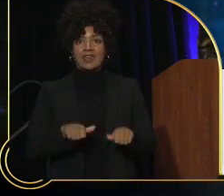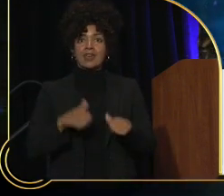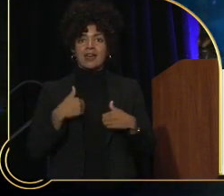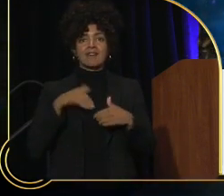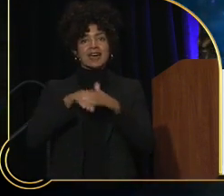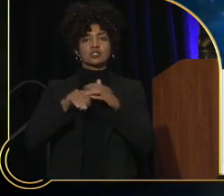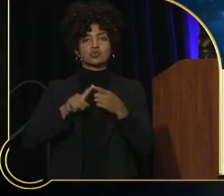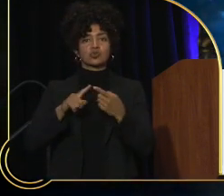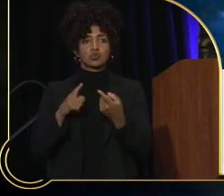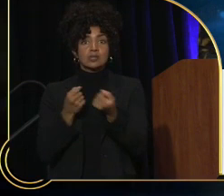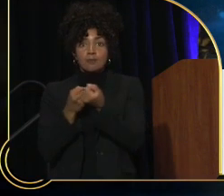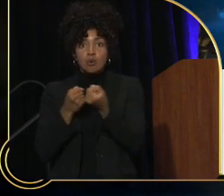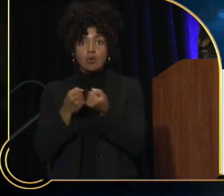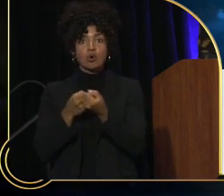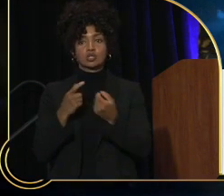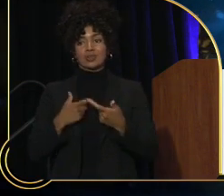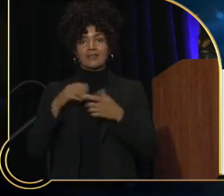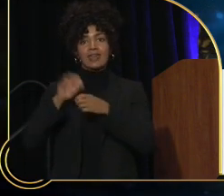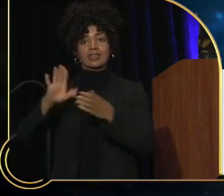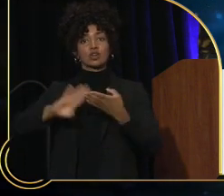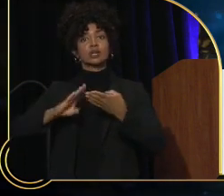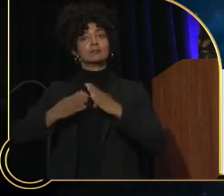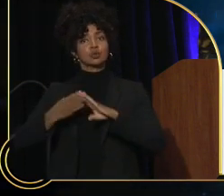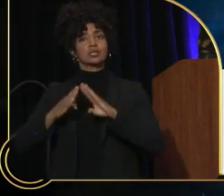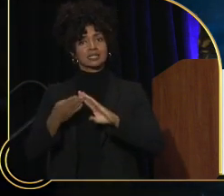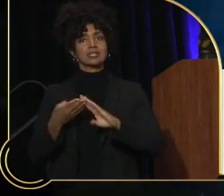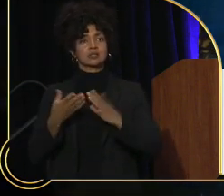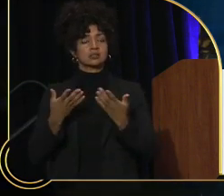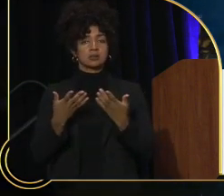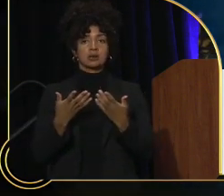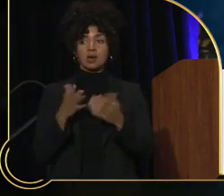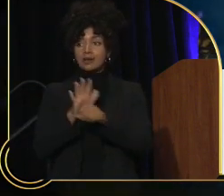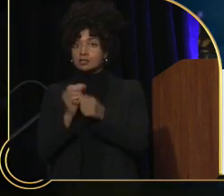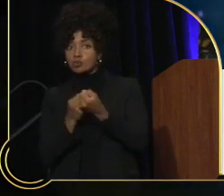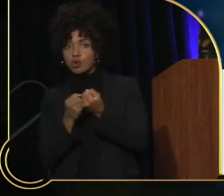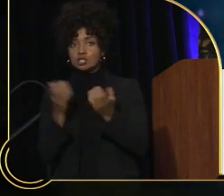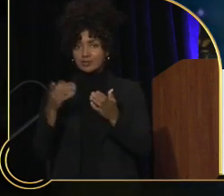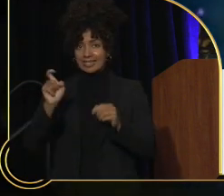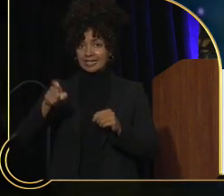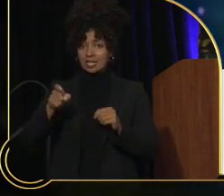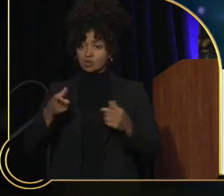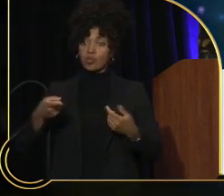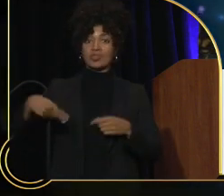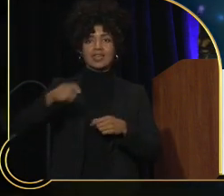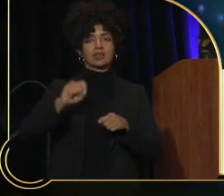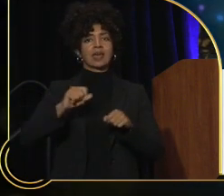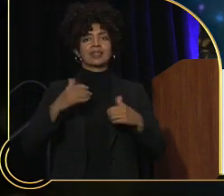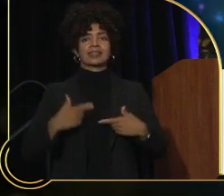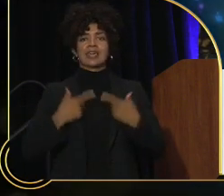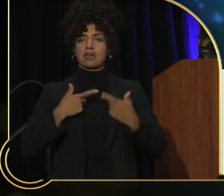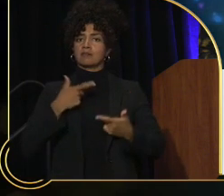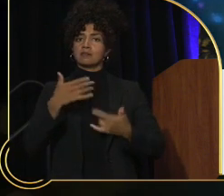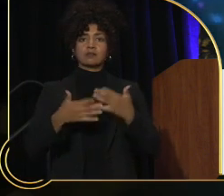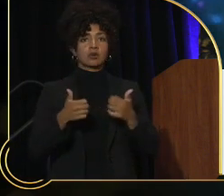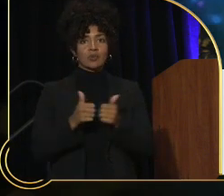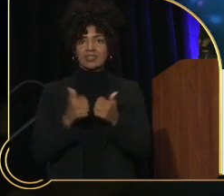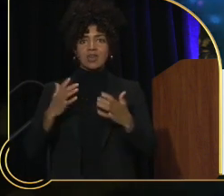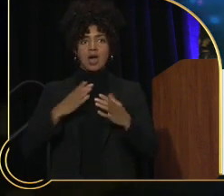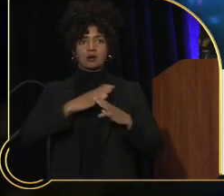they need so they can live as much like people without disabilities as possible. That is world-changing